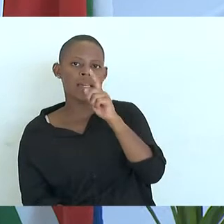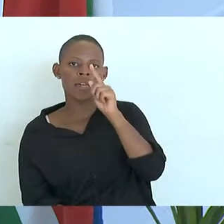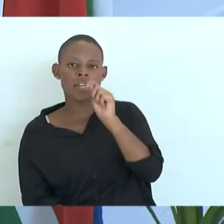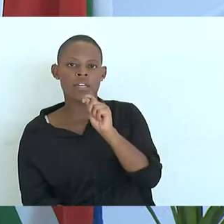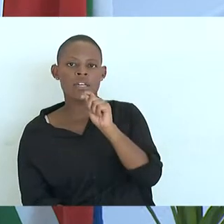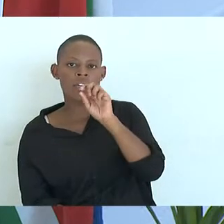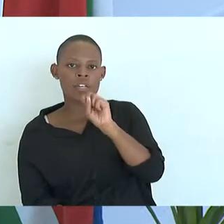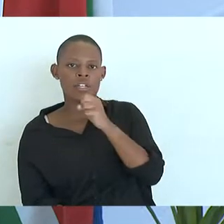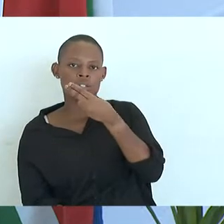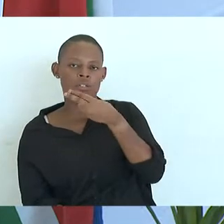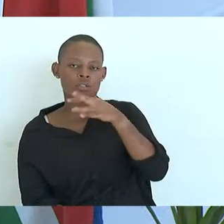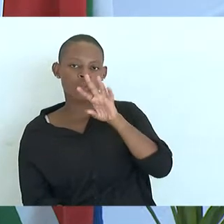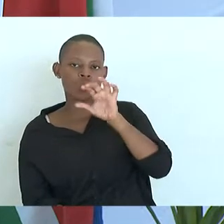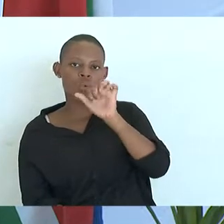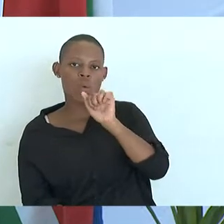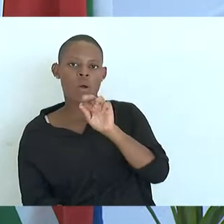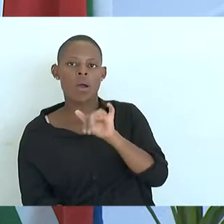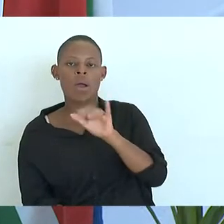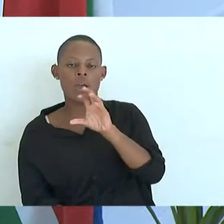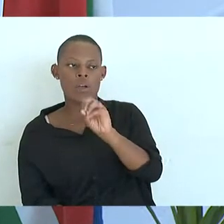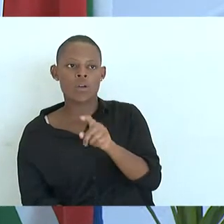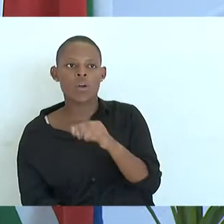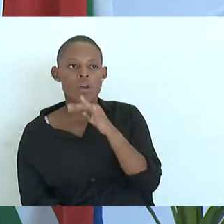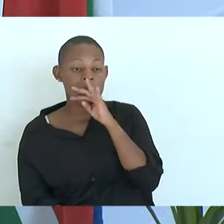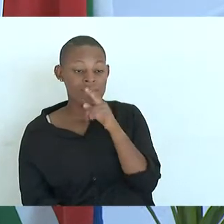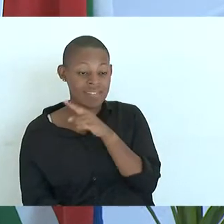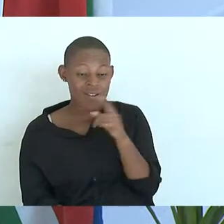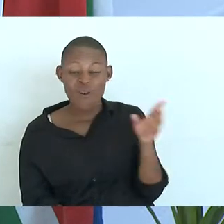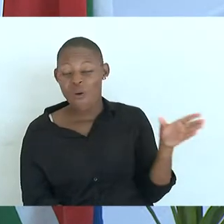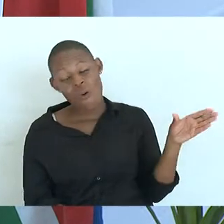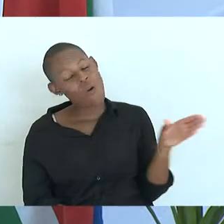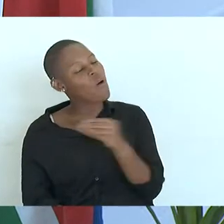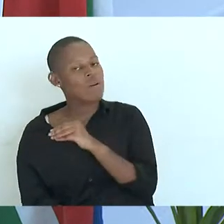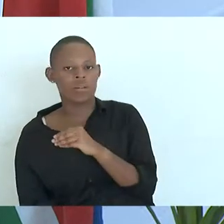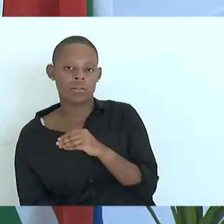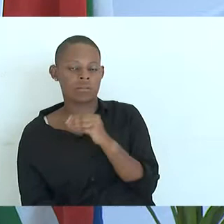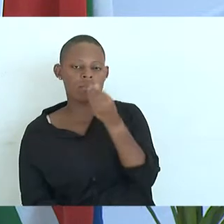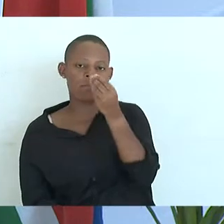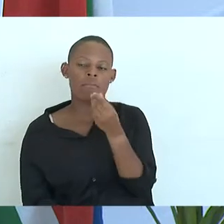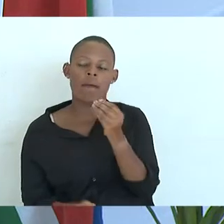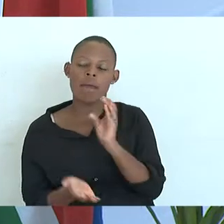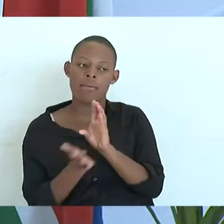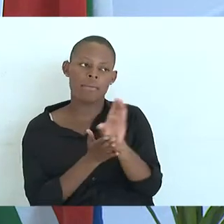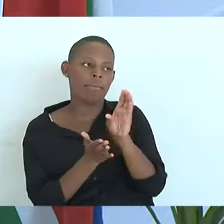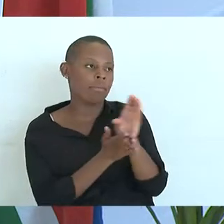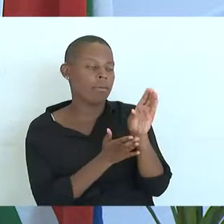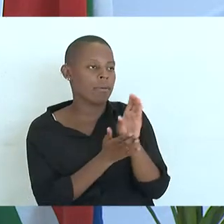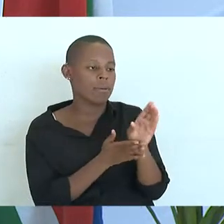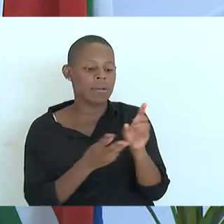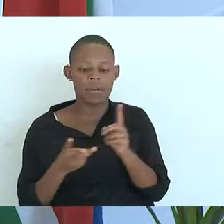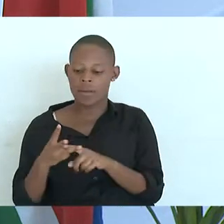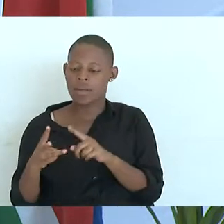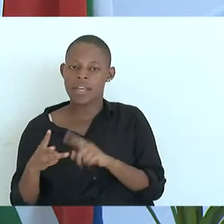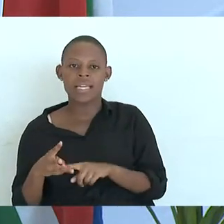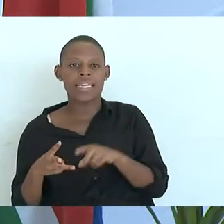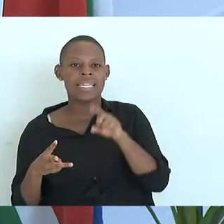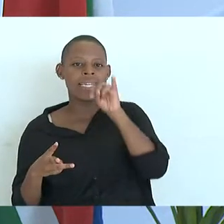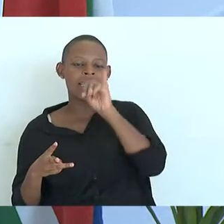Youth Development Fund, funda bonke abantu. And then mase kuba khona izimele Traders